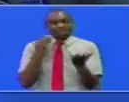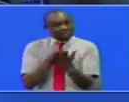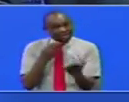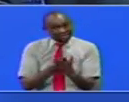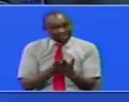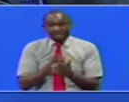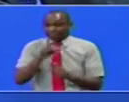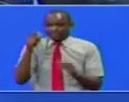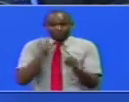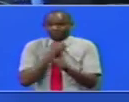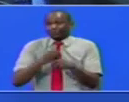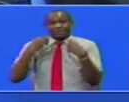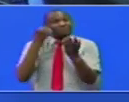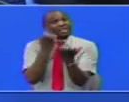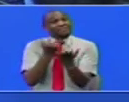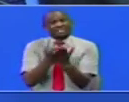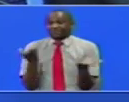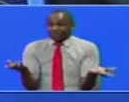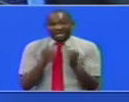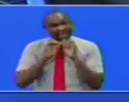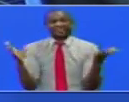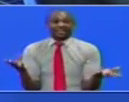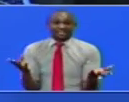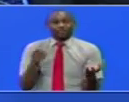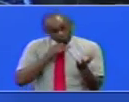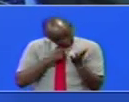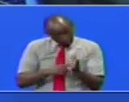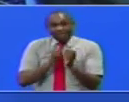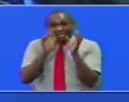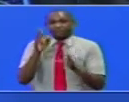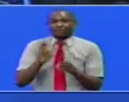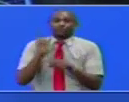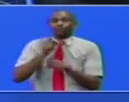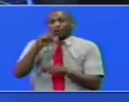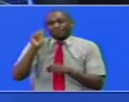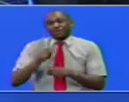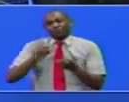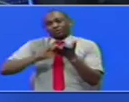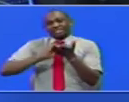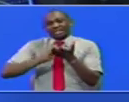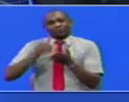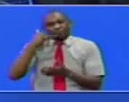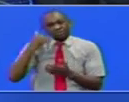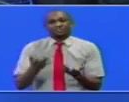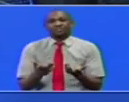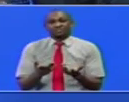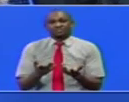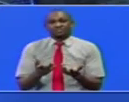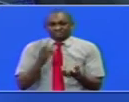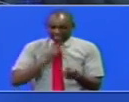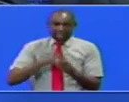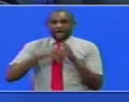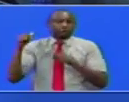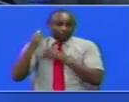resources. But then he could not provide documentary evidence to show that the Auditor General spent these 1 million shillings to run office while out